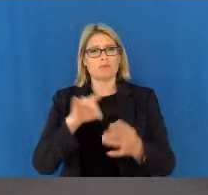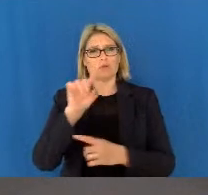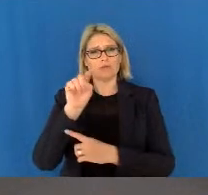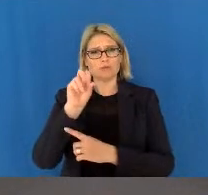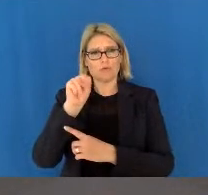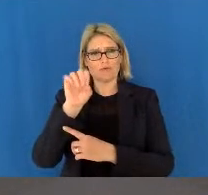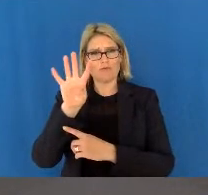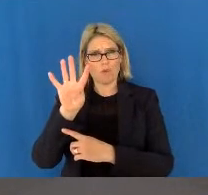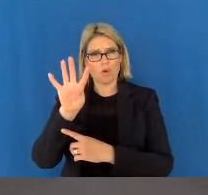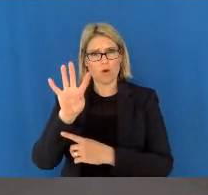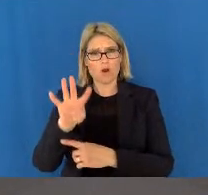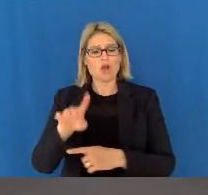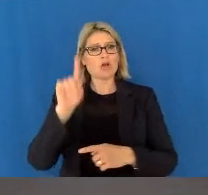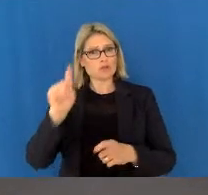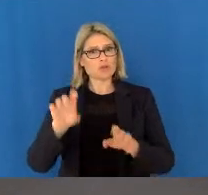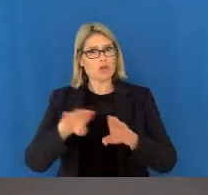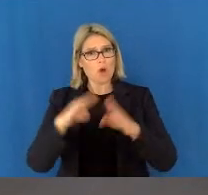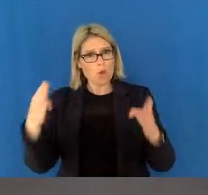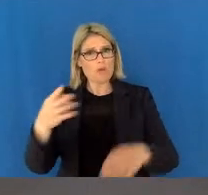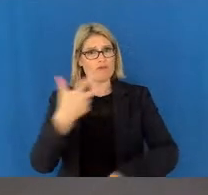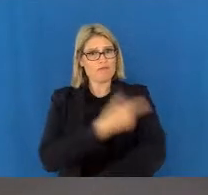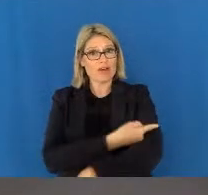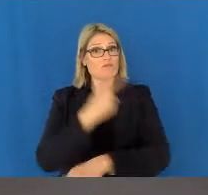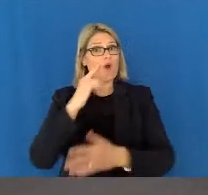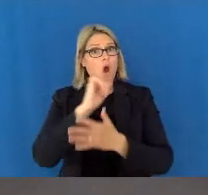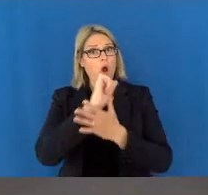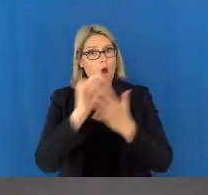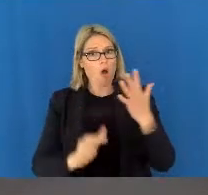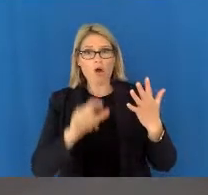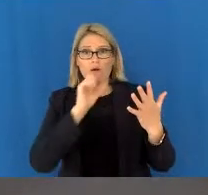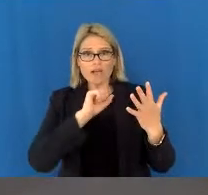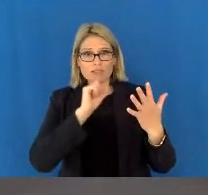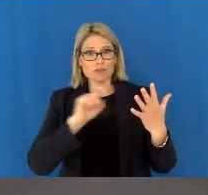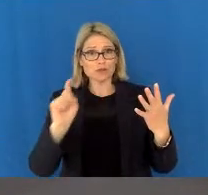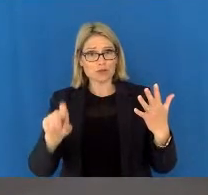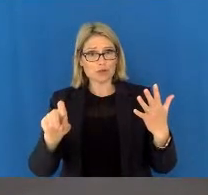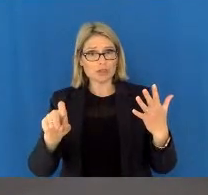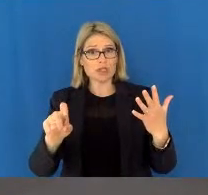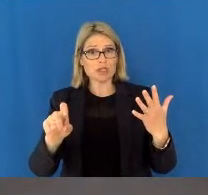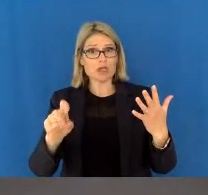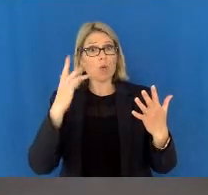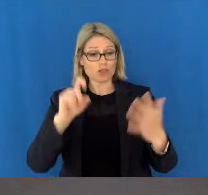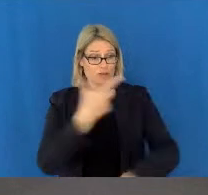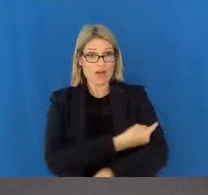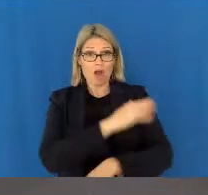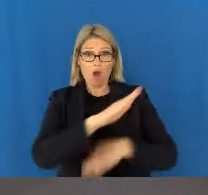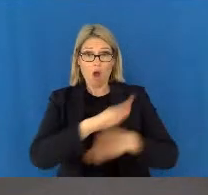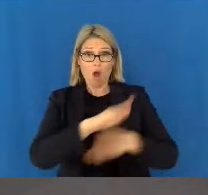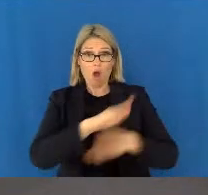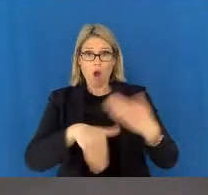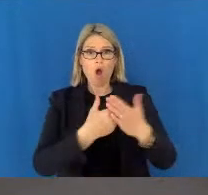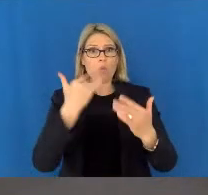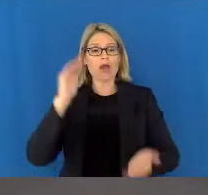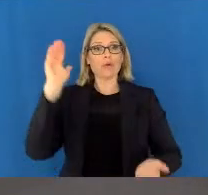open vaccination to all people in order to limit contamination?